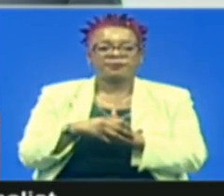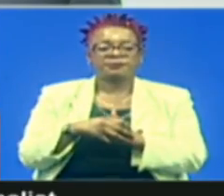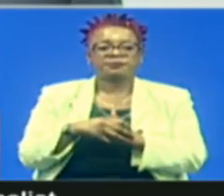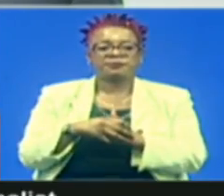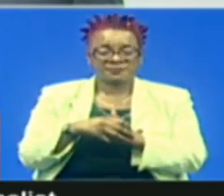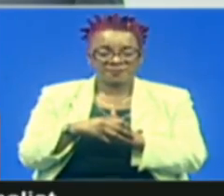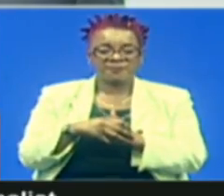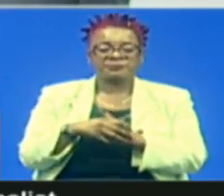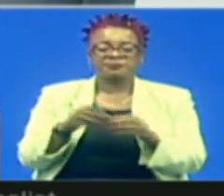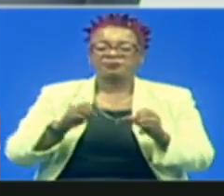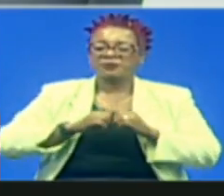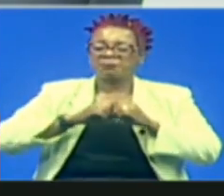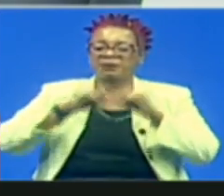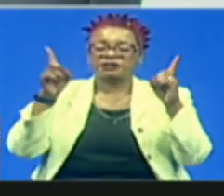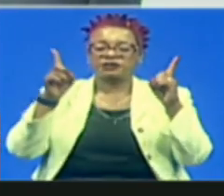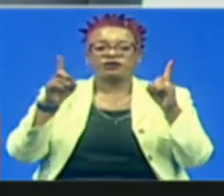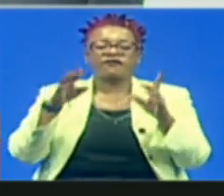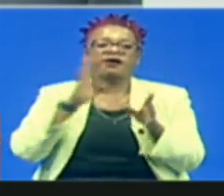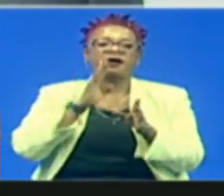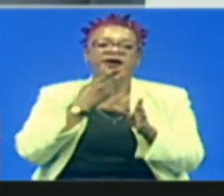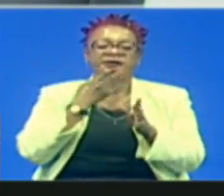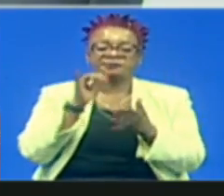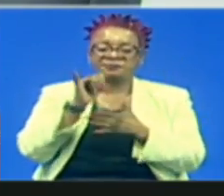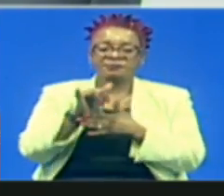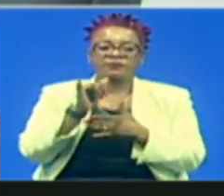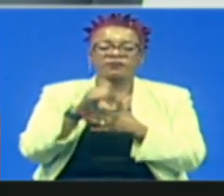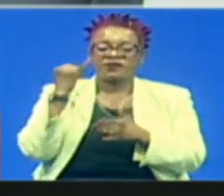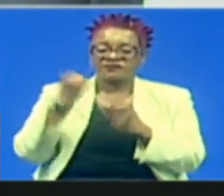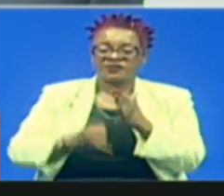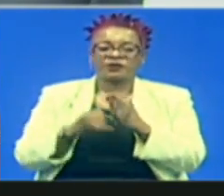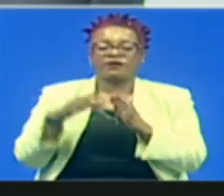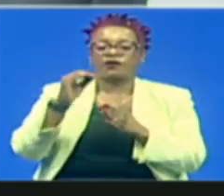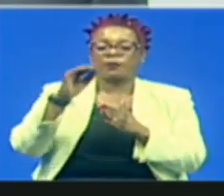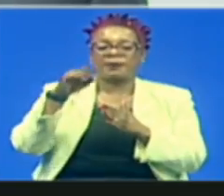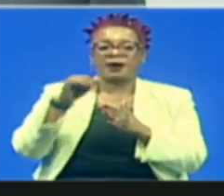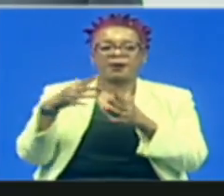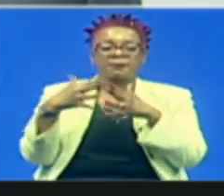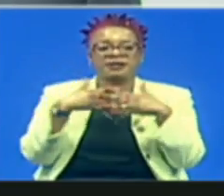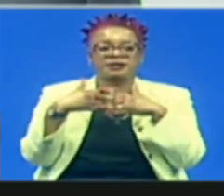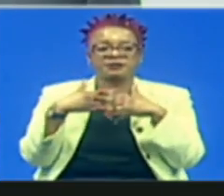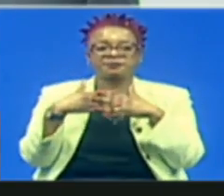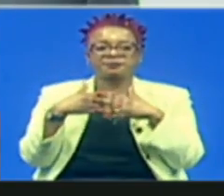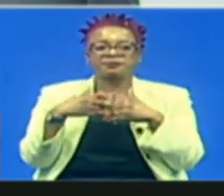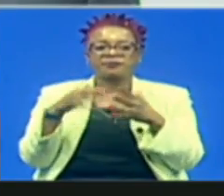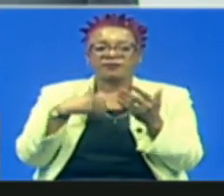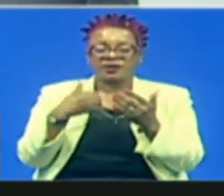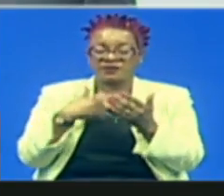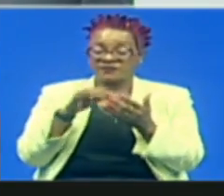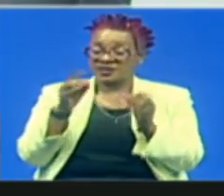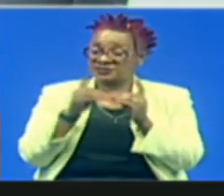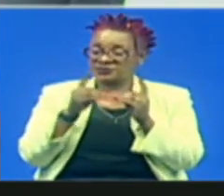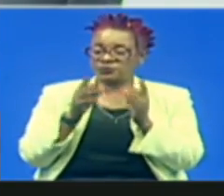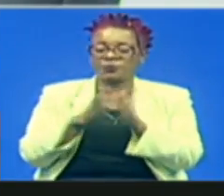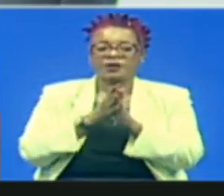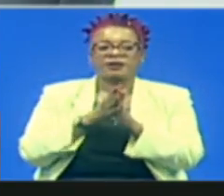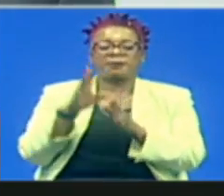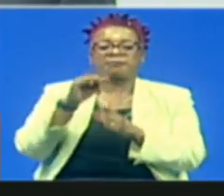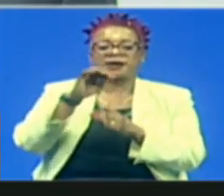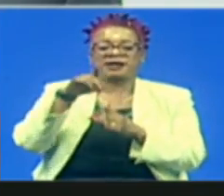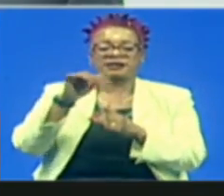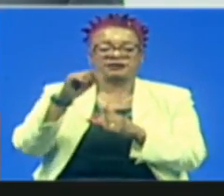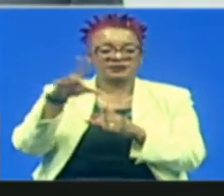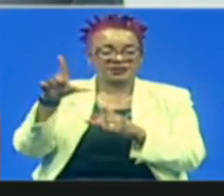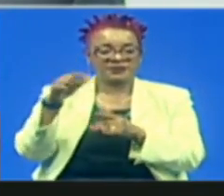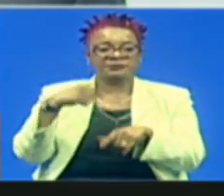Splash of color indeed, and Peru advanced to the final of the Copa America and got a date with our hosts Brazil after beating